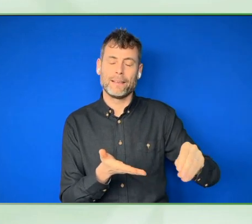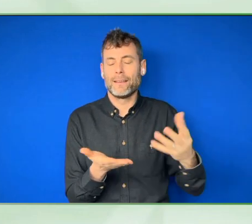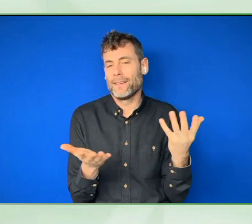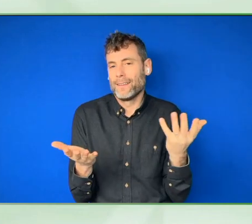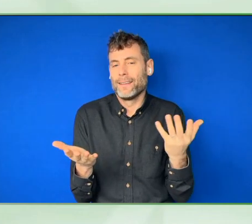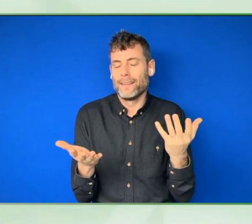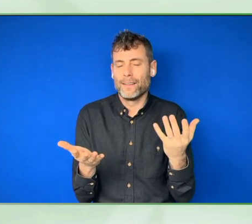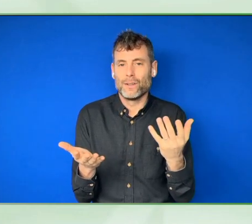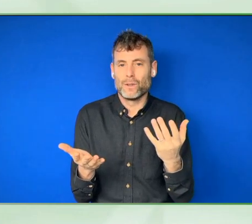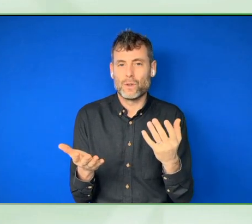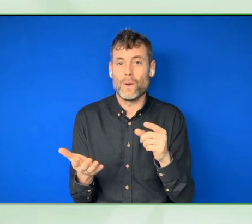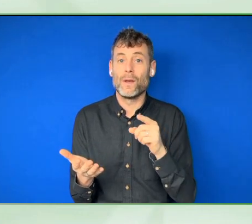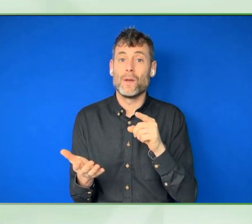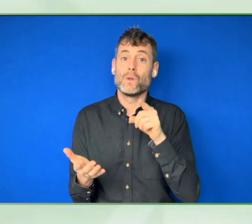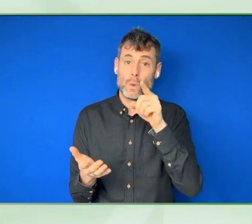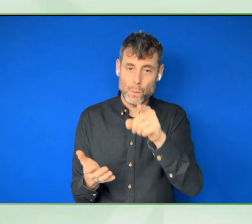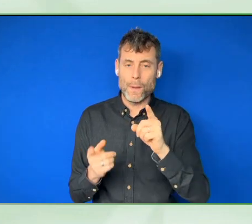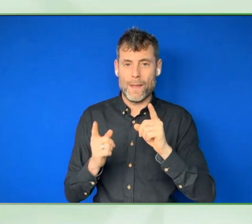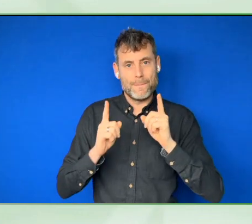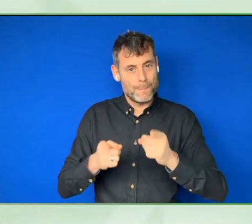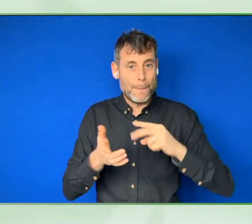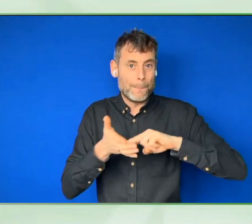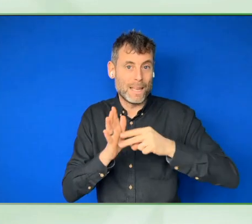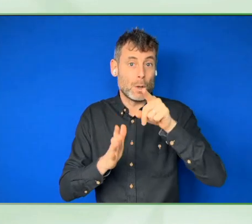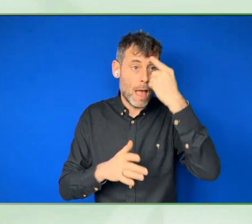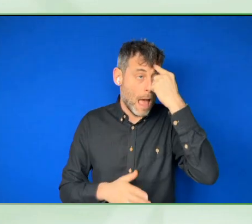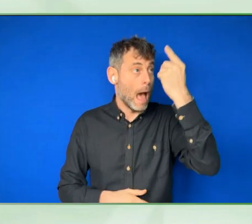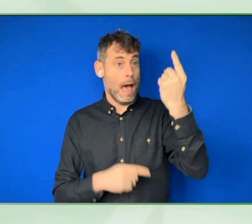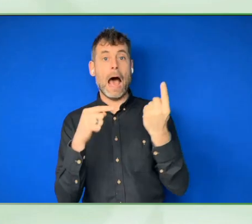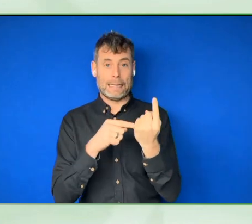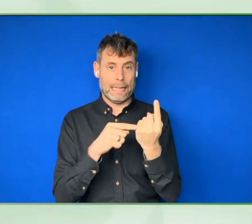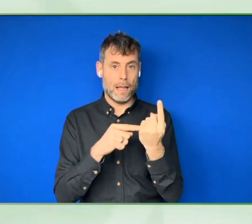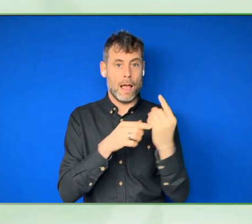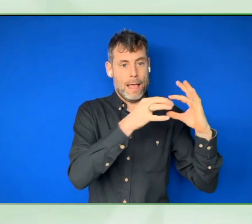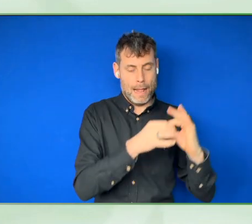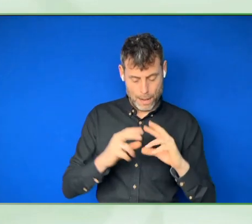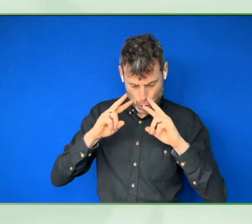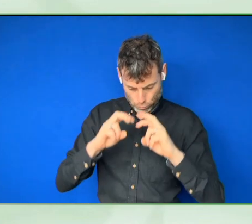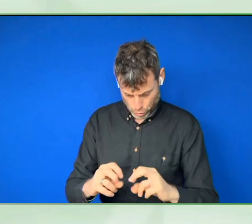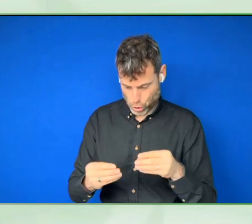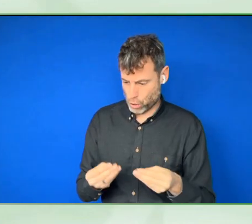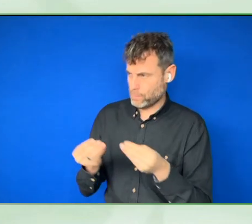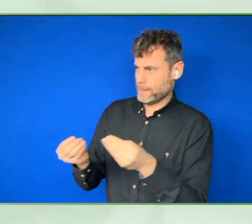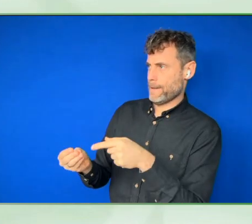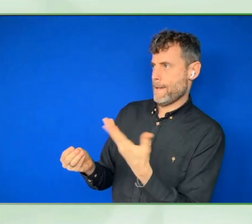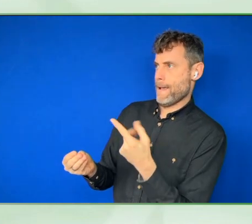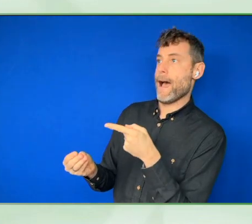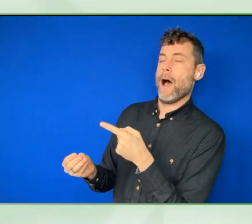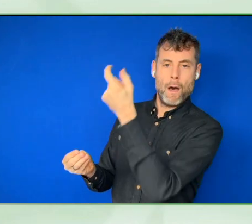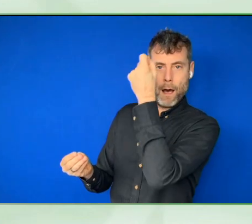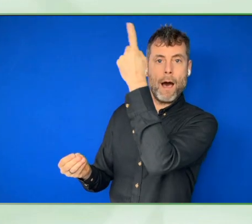can be adaptable in that way and still be authentic to ourselves, then we might start to open more